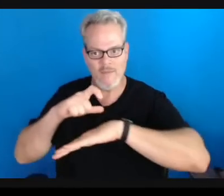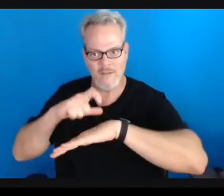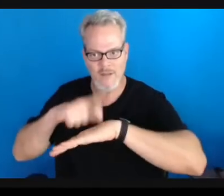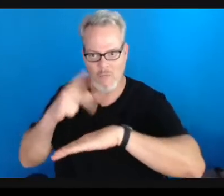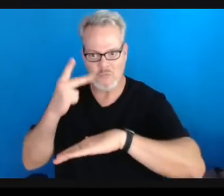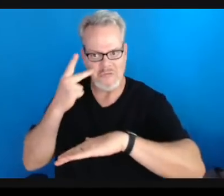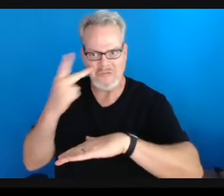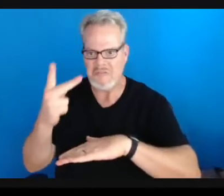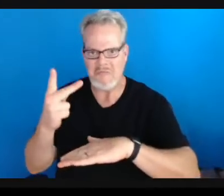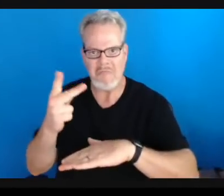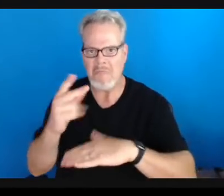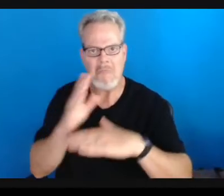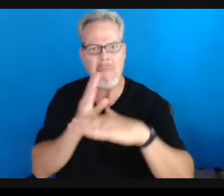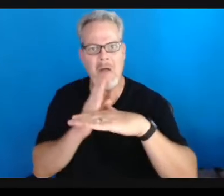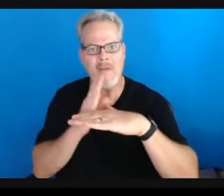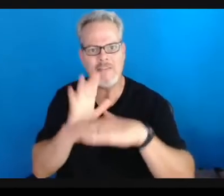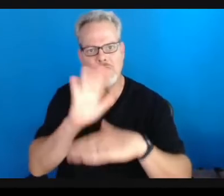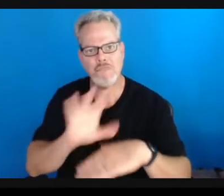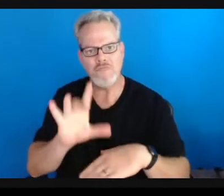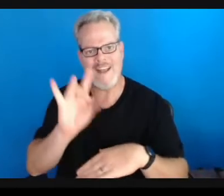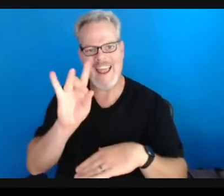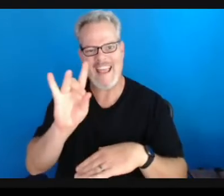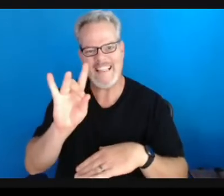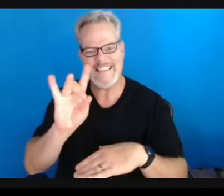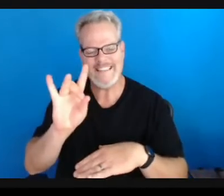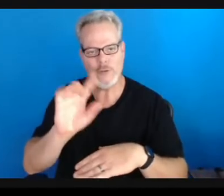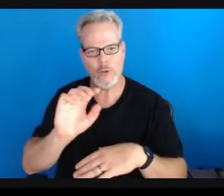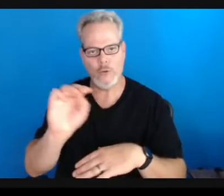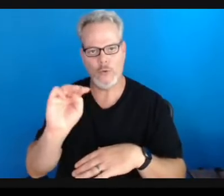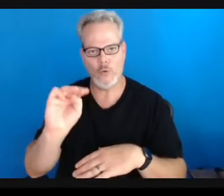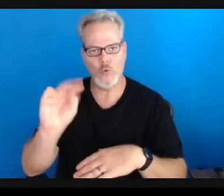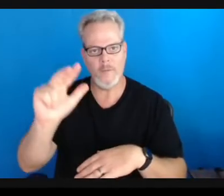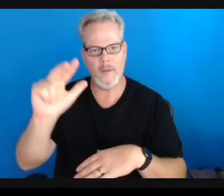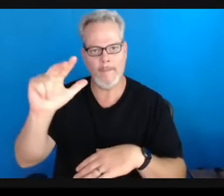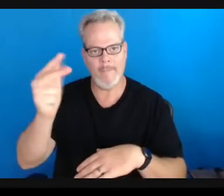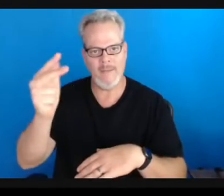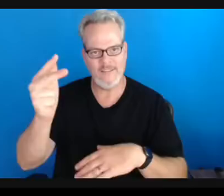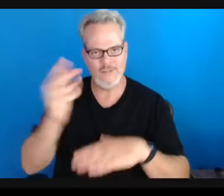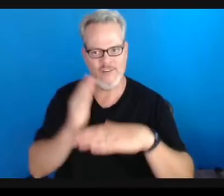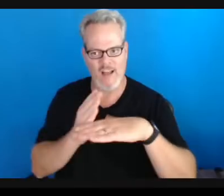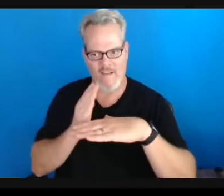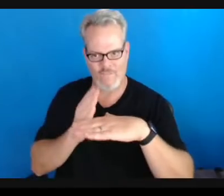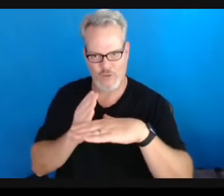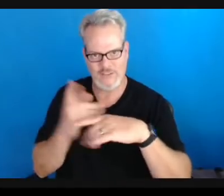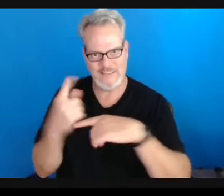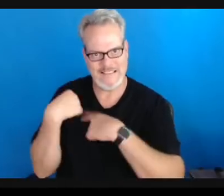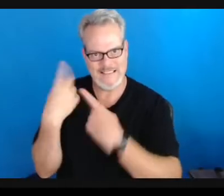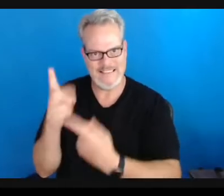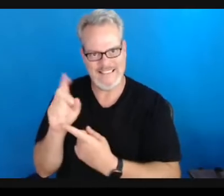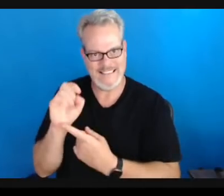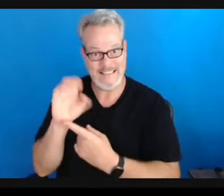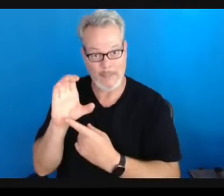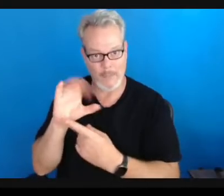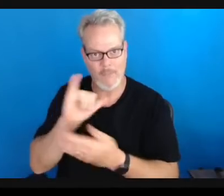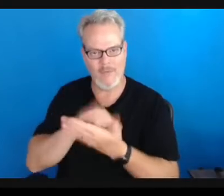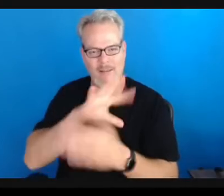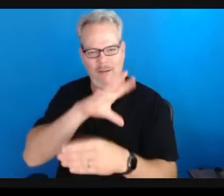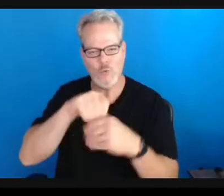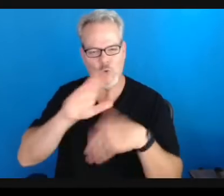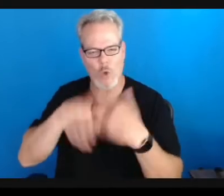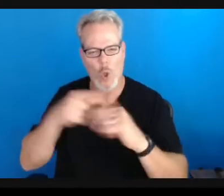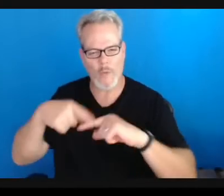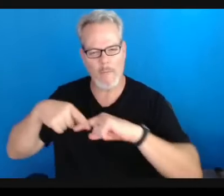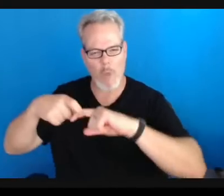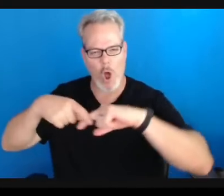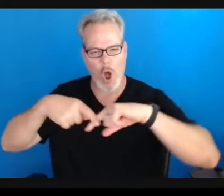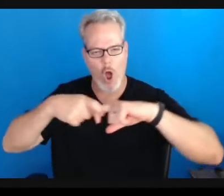outrageous averages here, 8 cubic meters per second on average across the whole eruption since December. But that includes all the pauses as well, right? All the time in